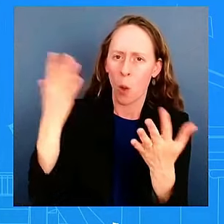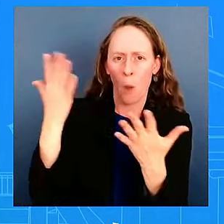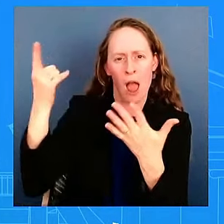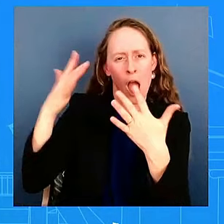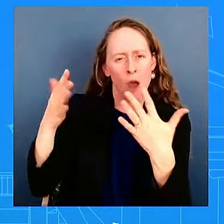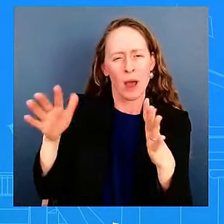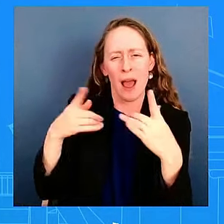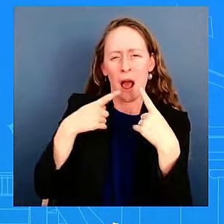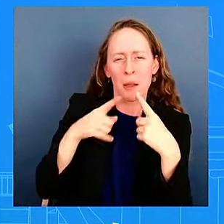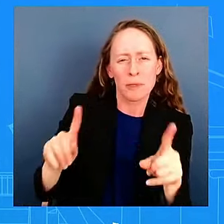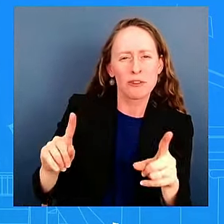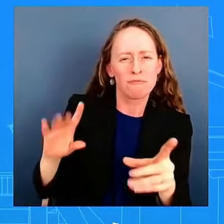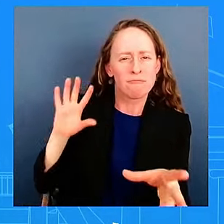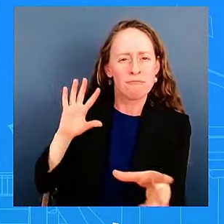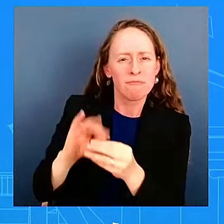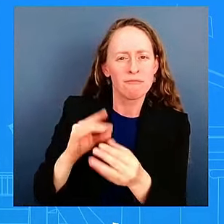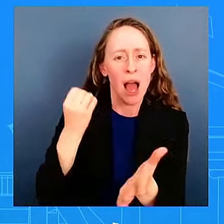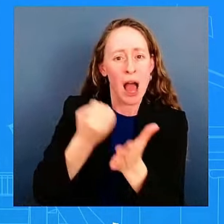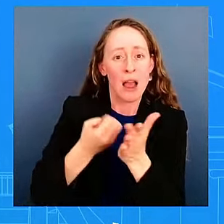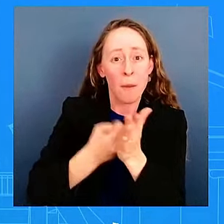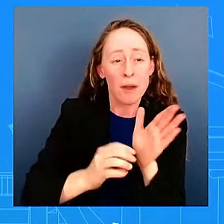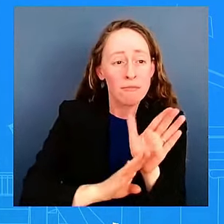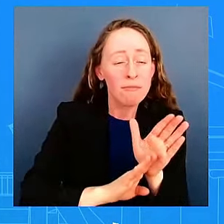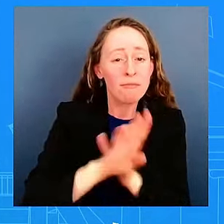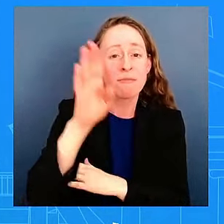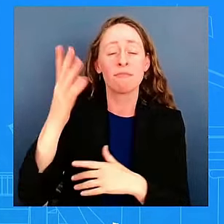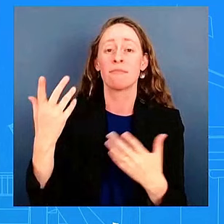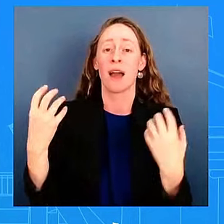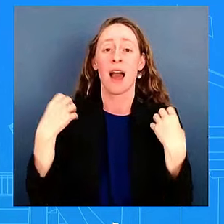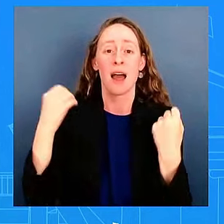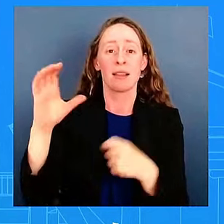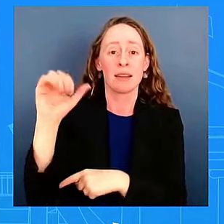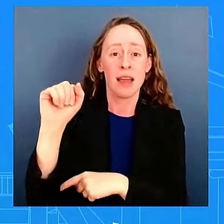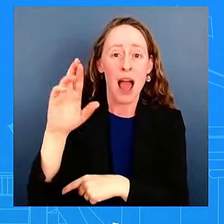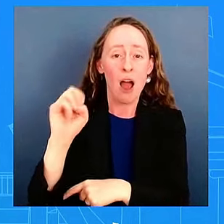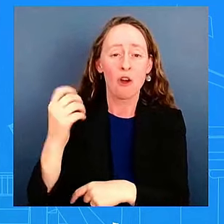continue to expand health care, continue to make sure that the wealthy